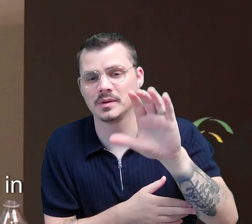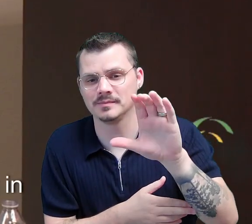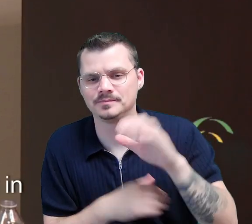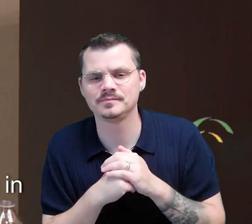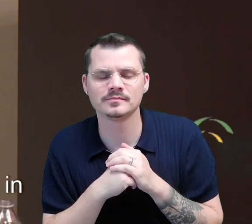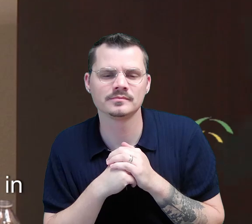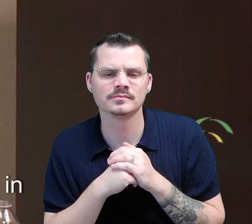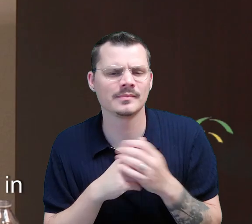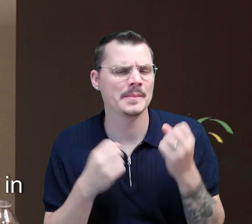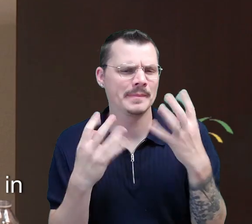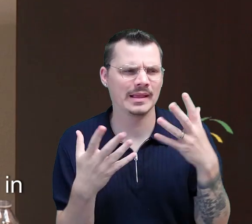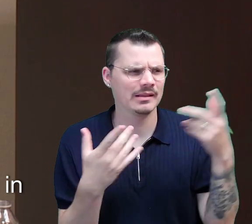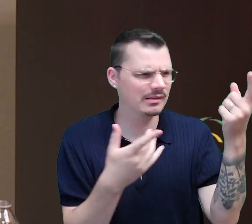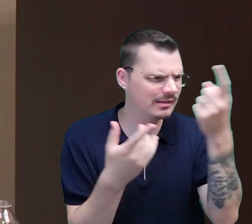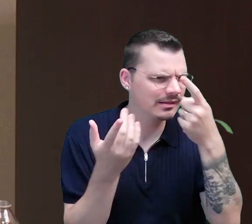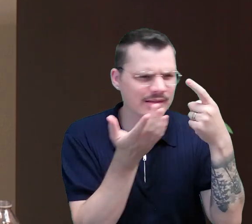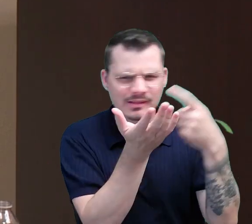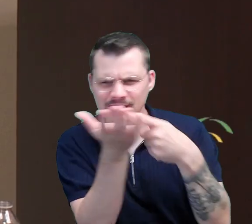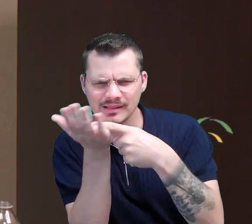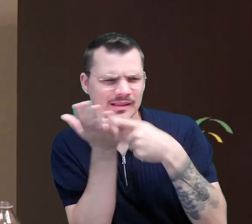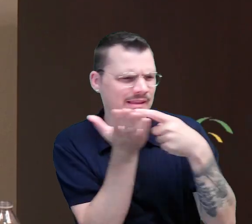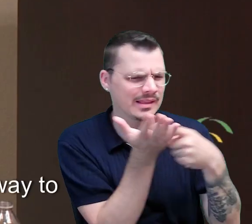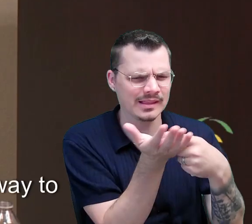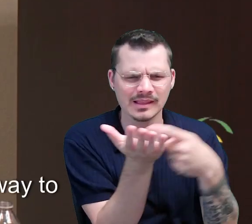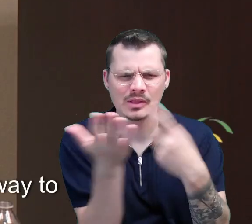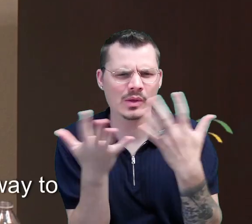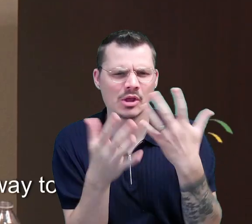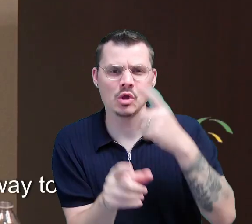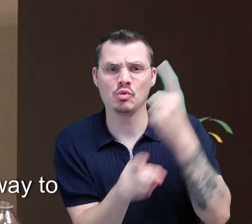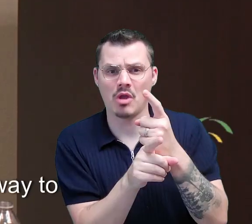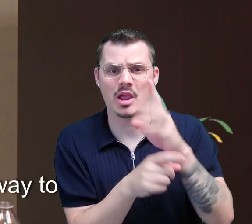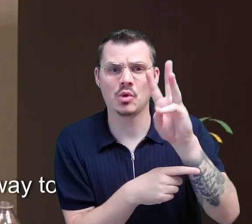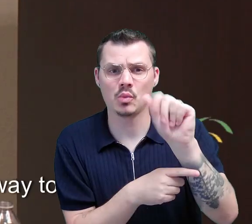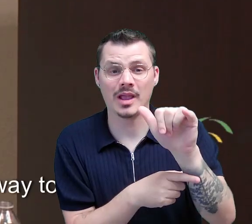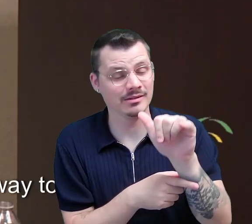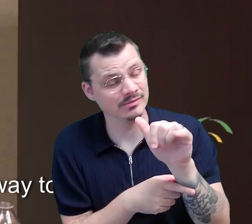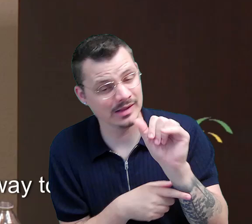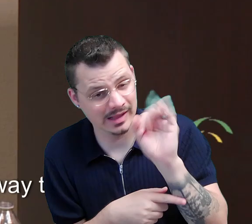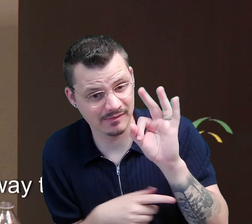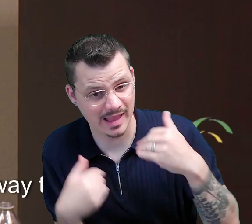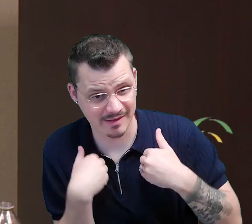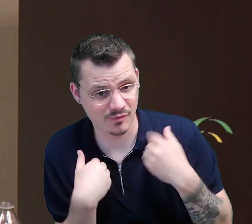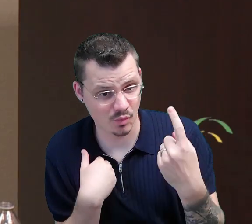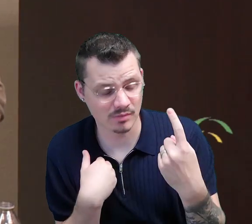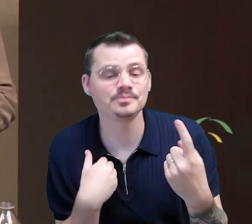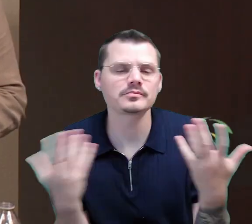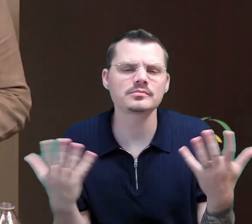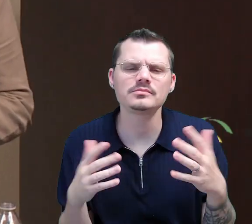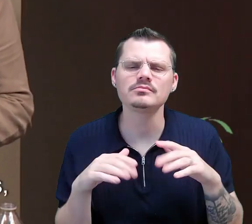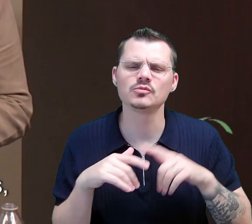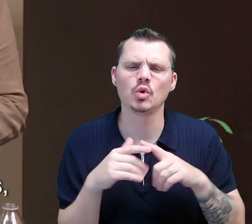Many bits of controversy all around in terms of what's the right way, if there is a right way